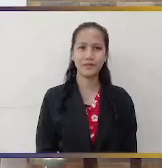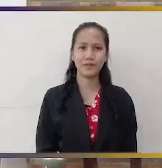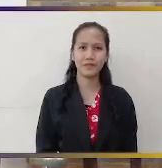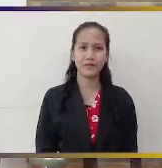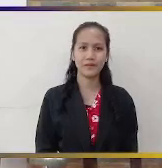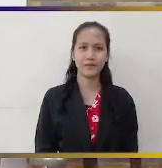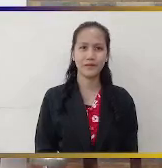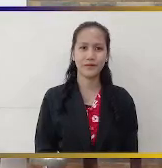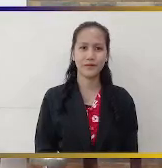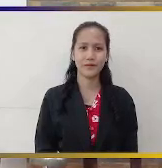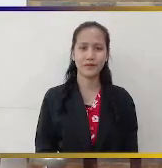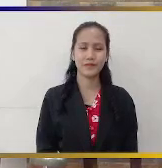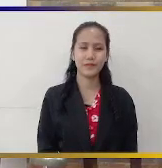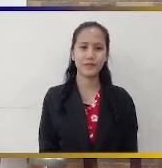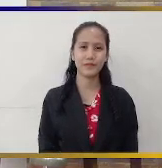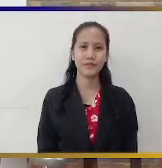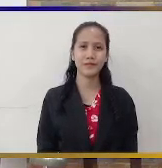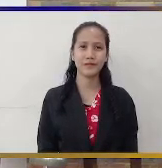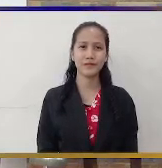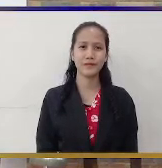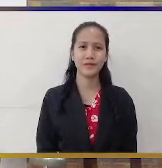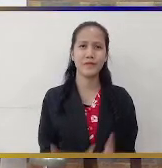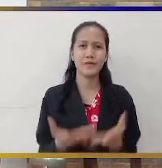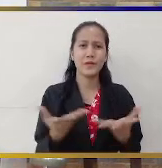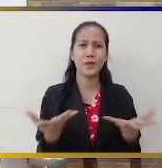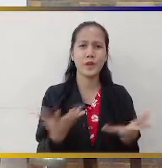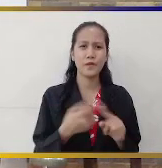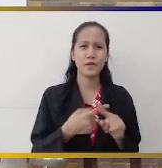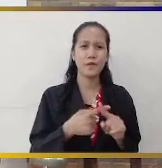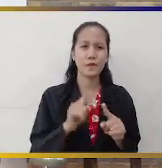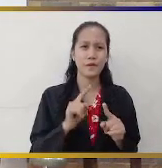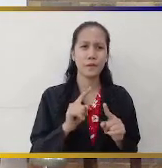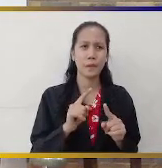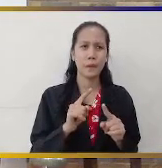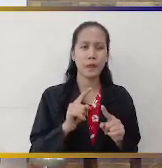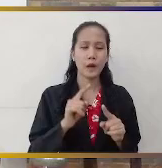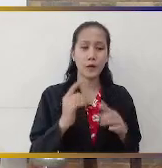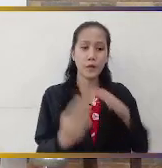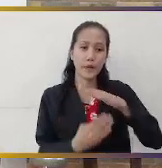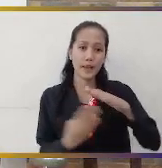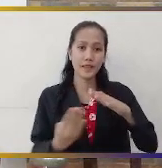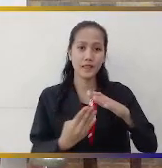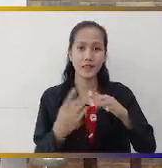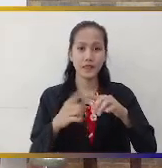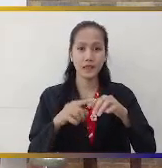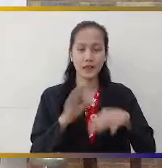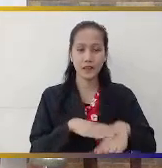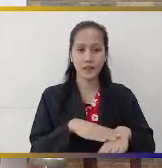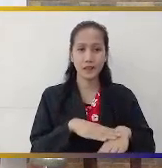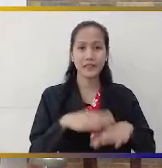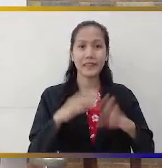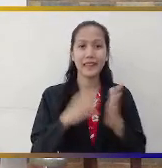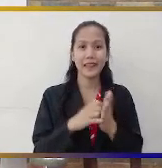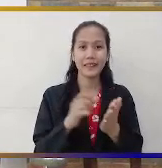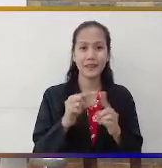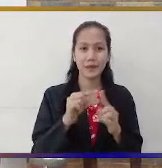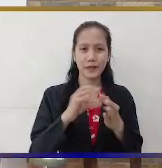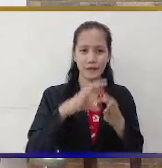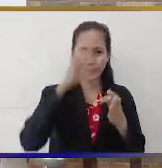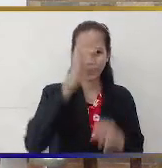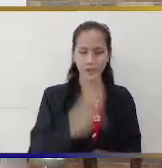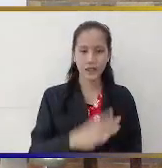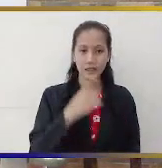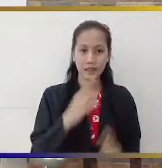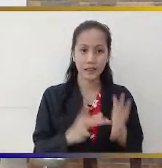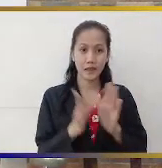Biblia, the Word of God. The Bible says the truth will make you free, and you'll